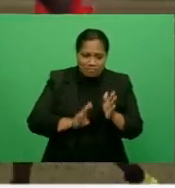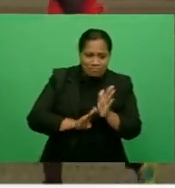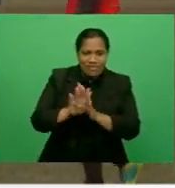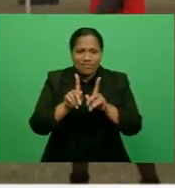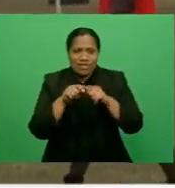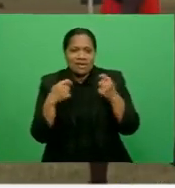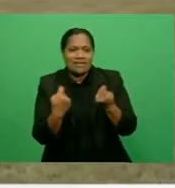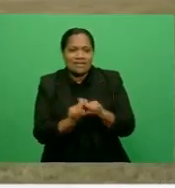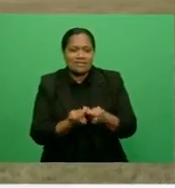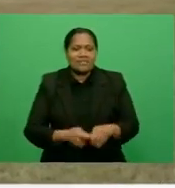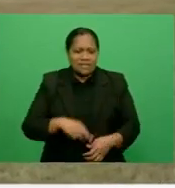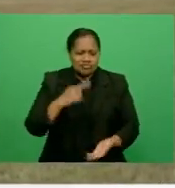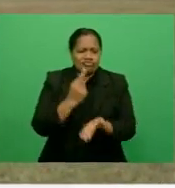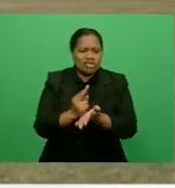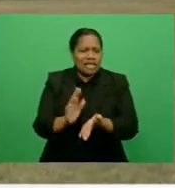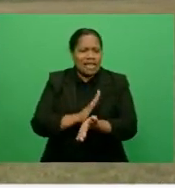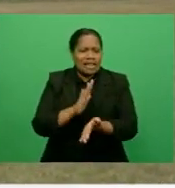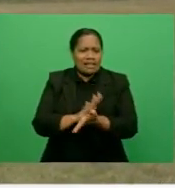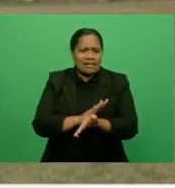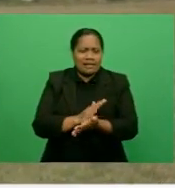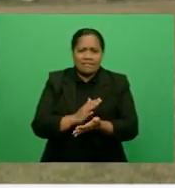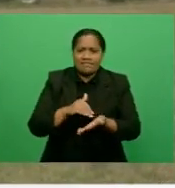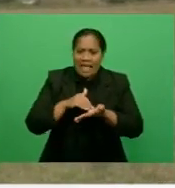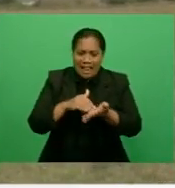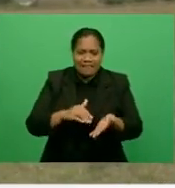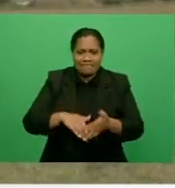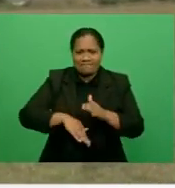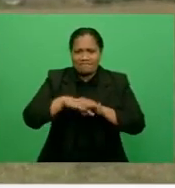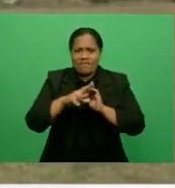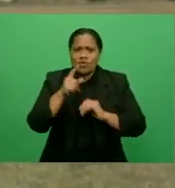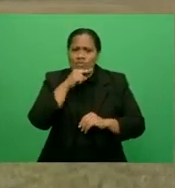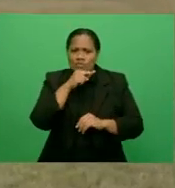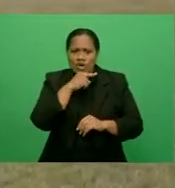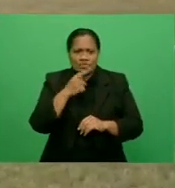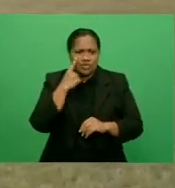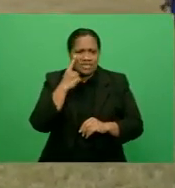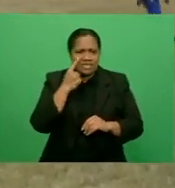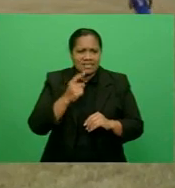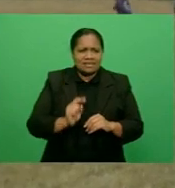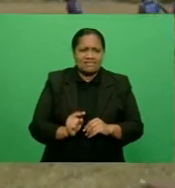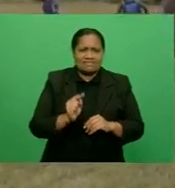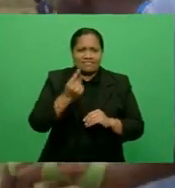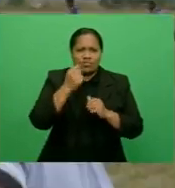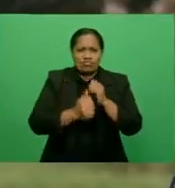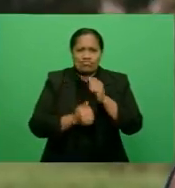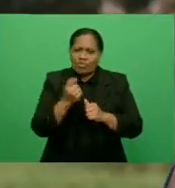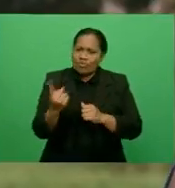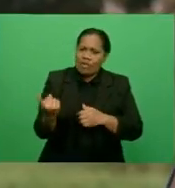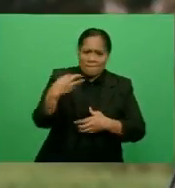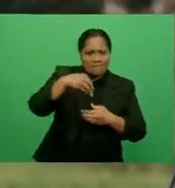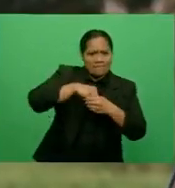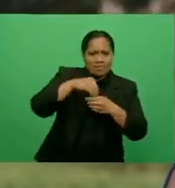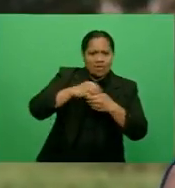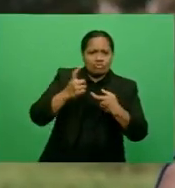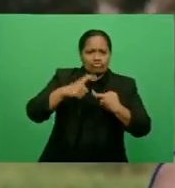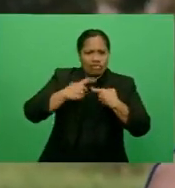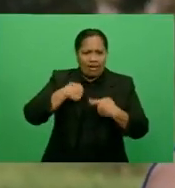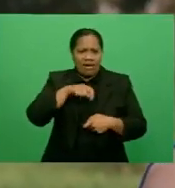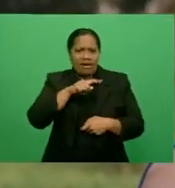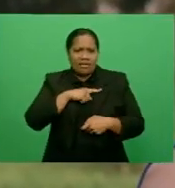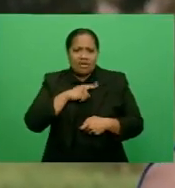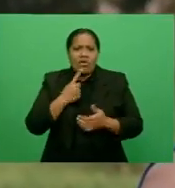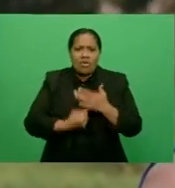It's really been helpful seeing the boys our elder brothers in the Fiji team coming to join us gives boost to the young players as well